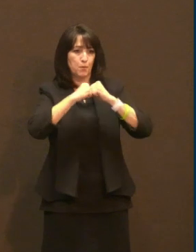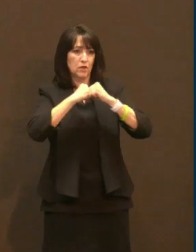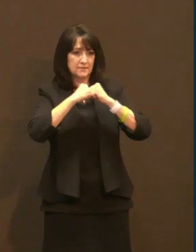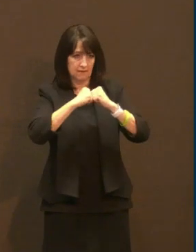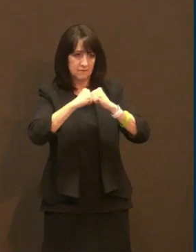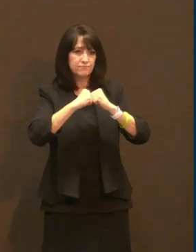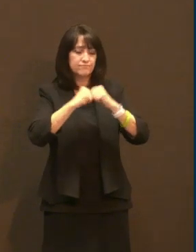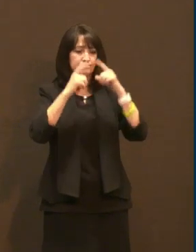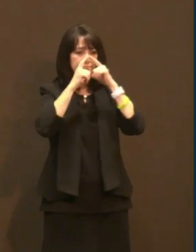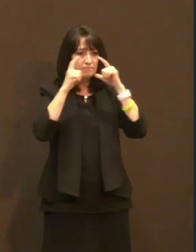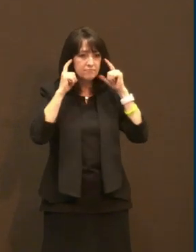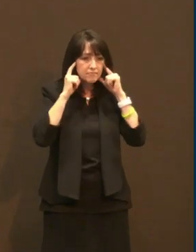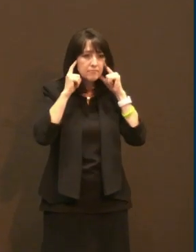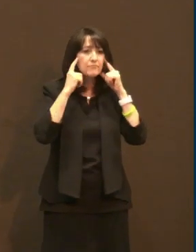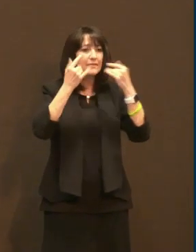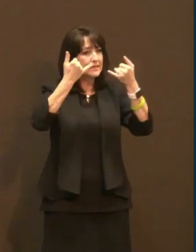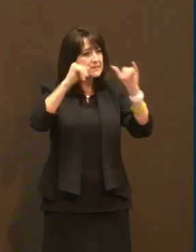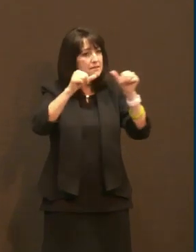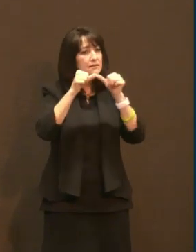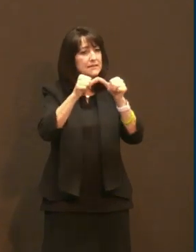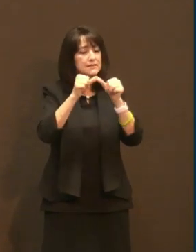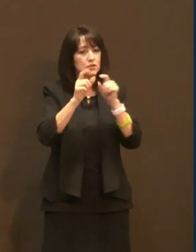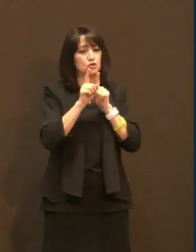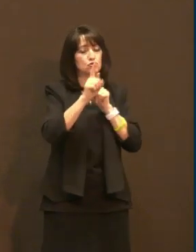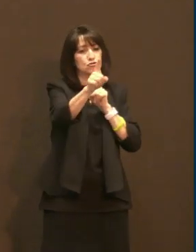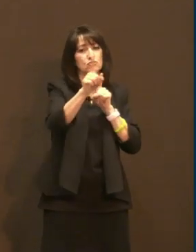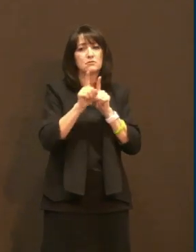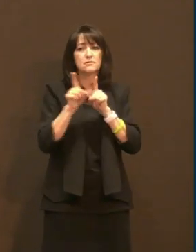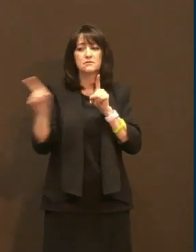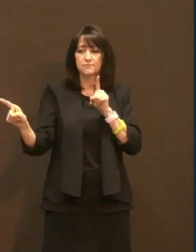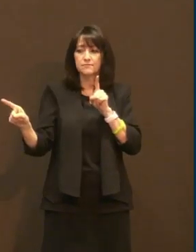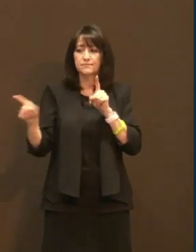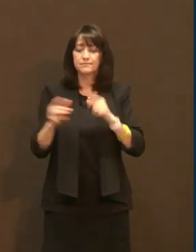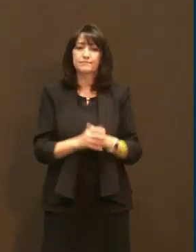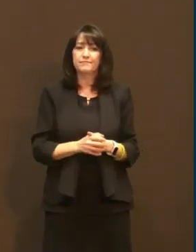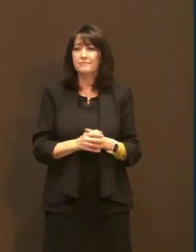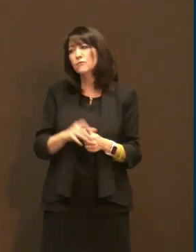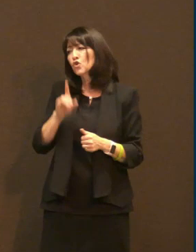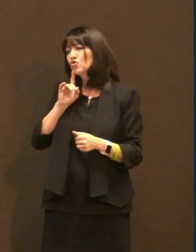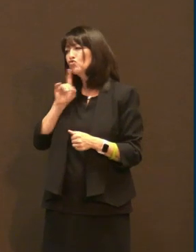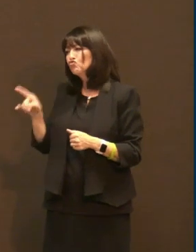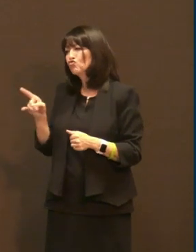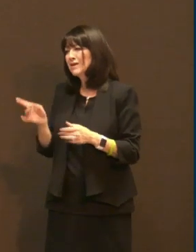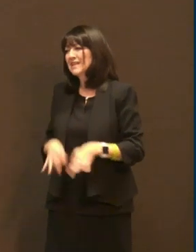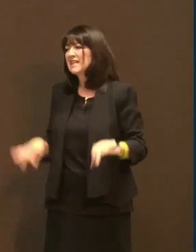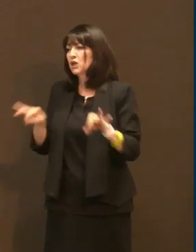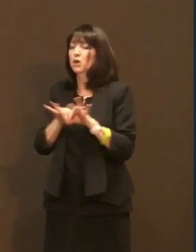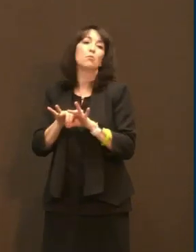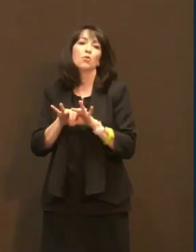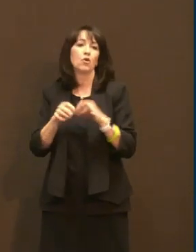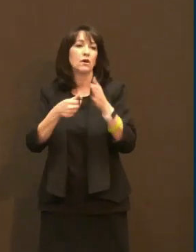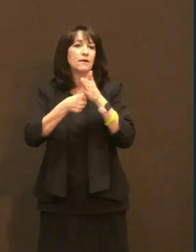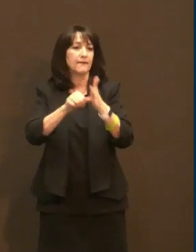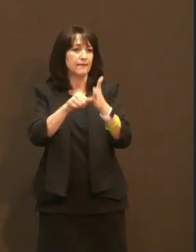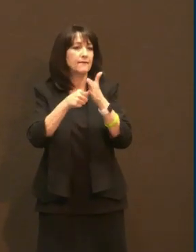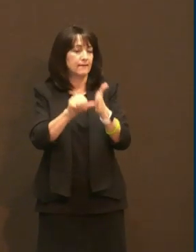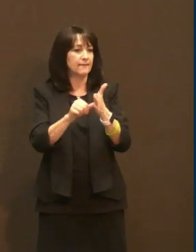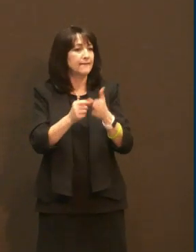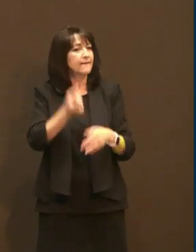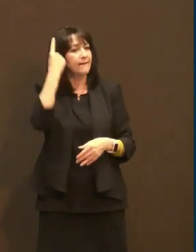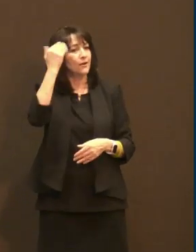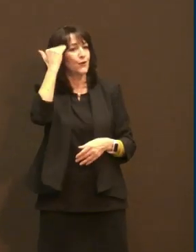into phases of reopening. Yeah, and it's important to really emphasize that point, right? Everybody's eager to